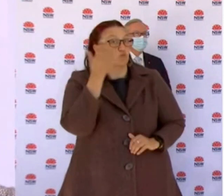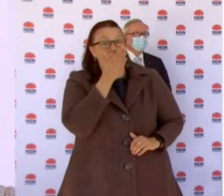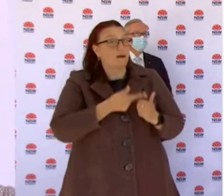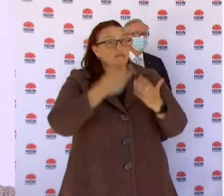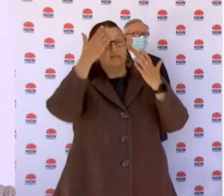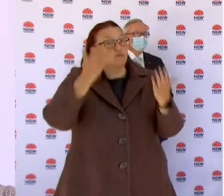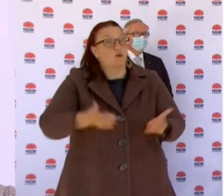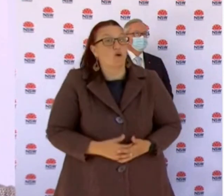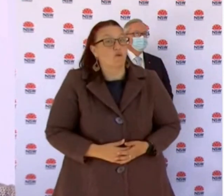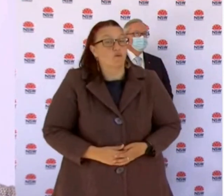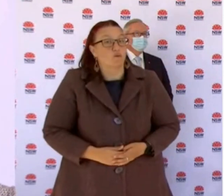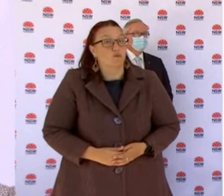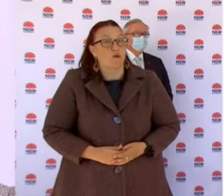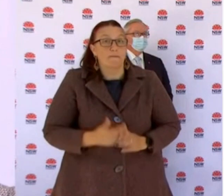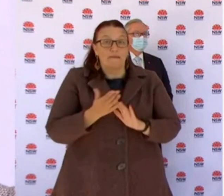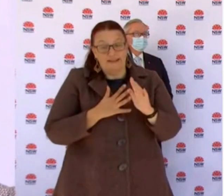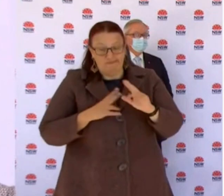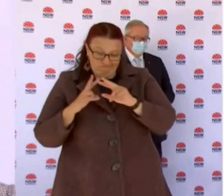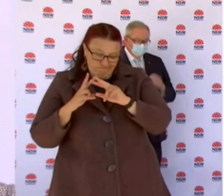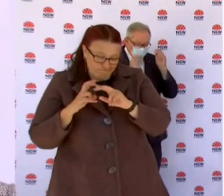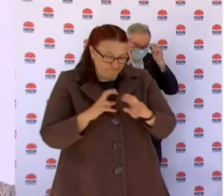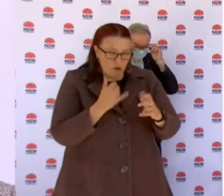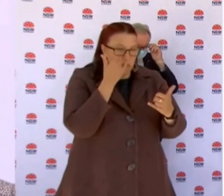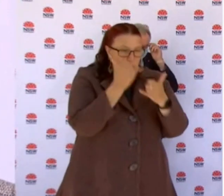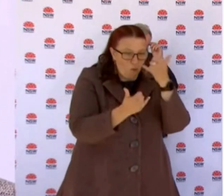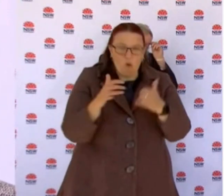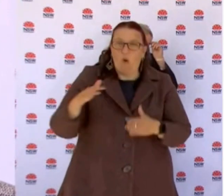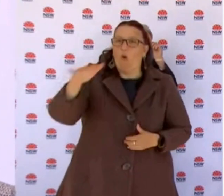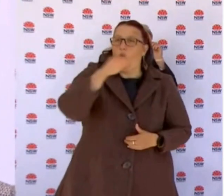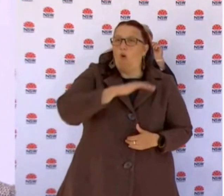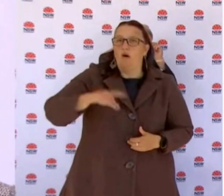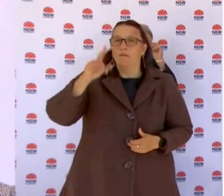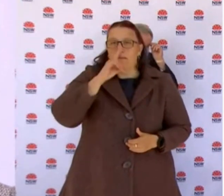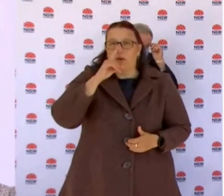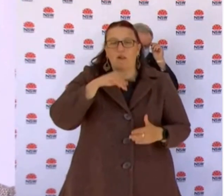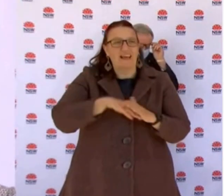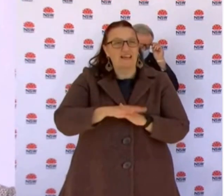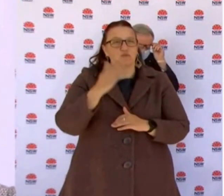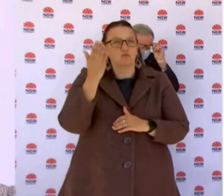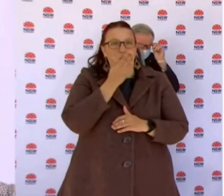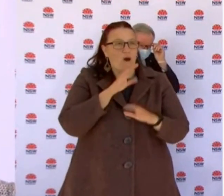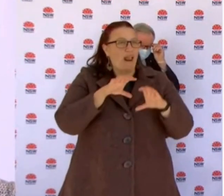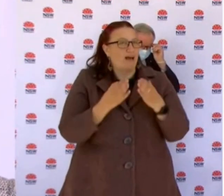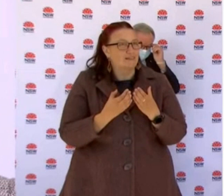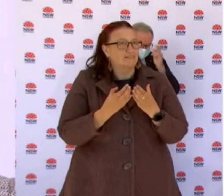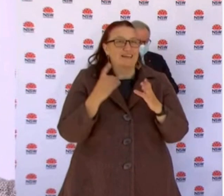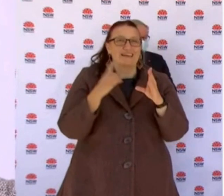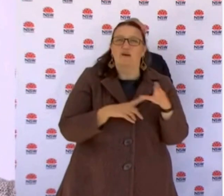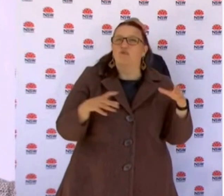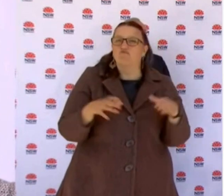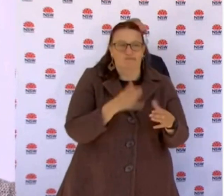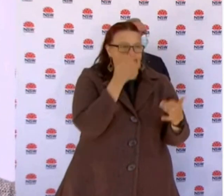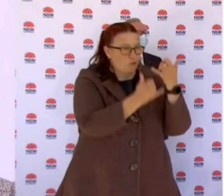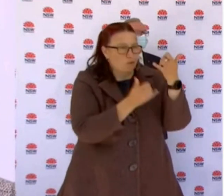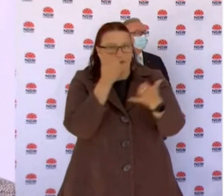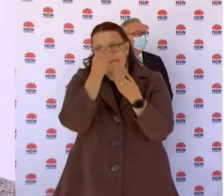process around investigations and calling the close contacts for the child's year group. In